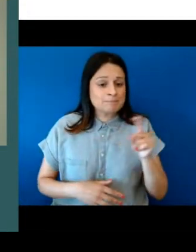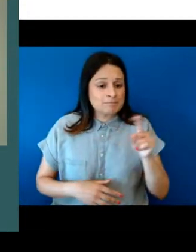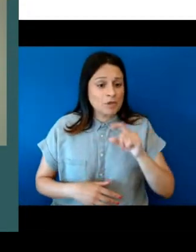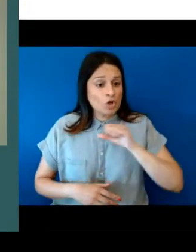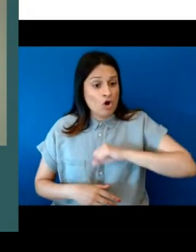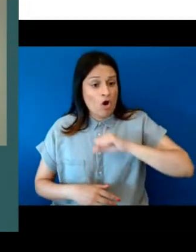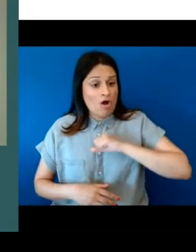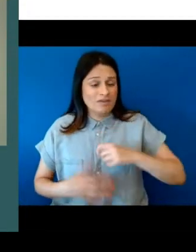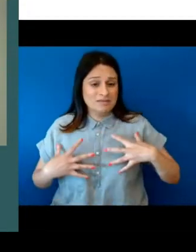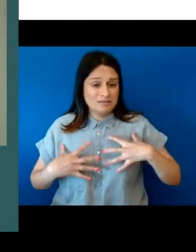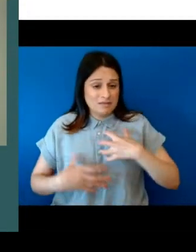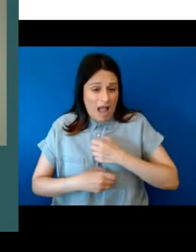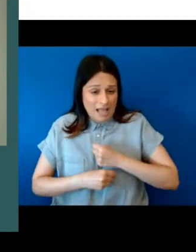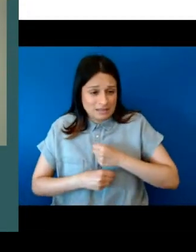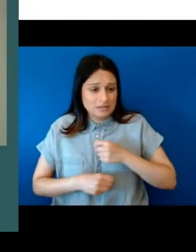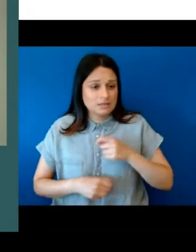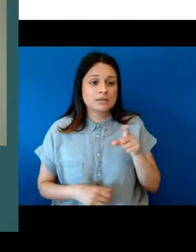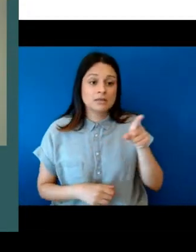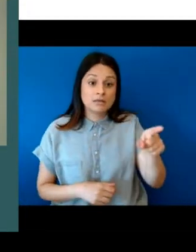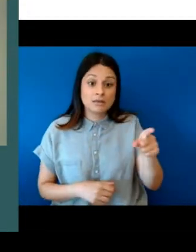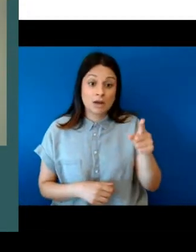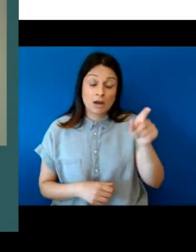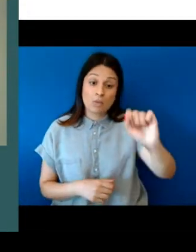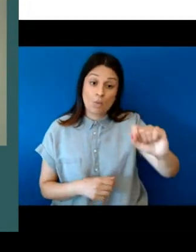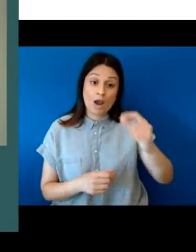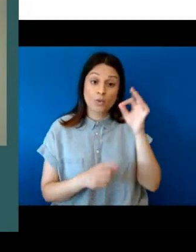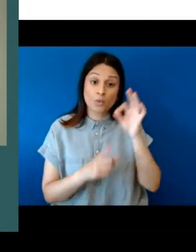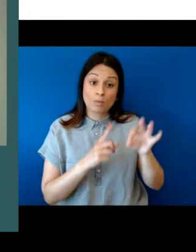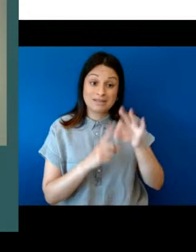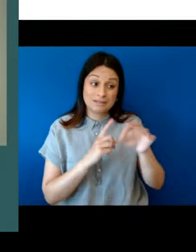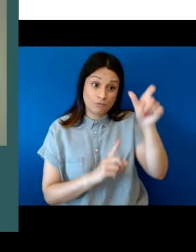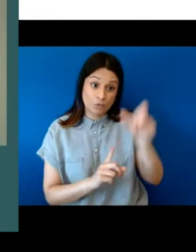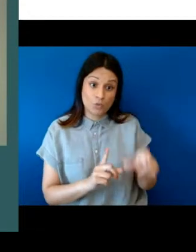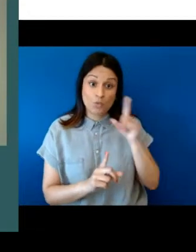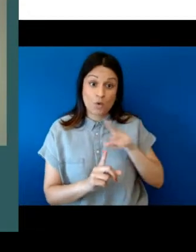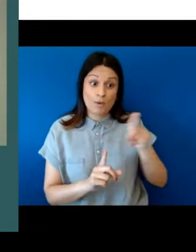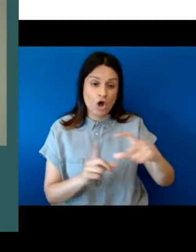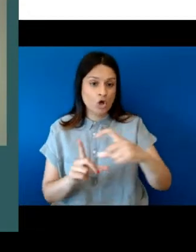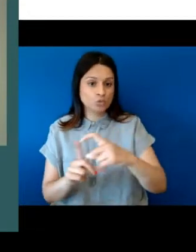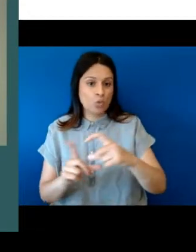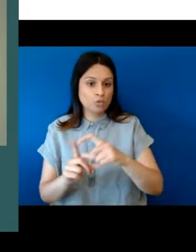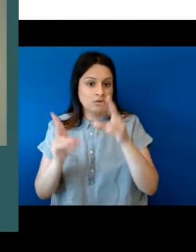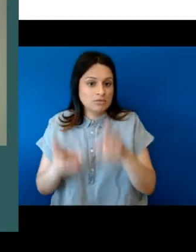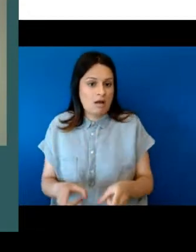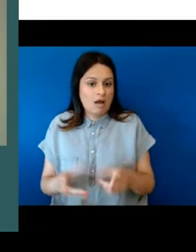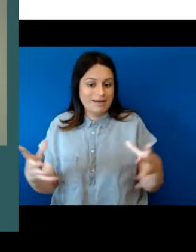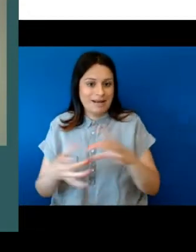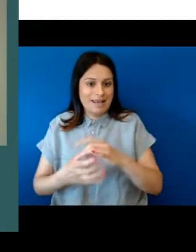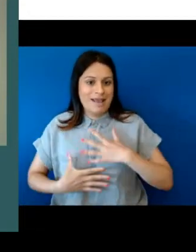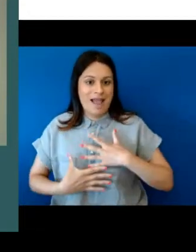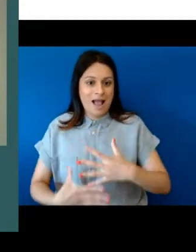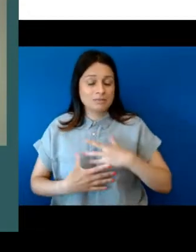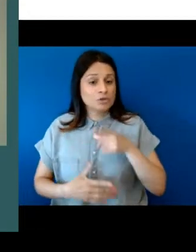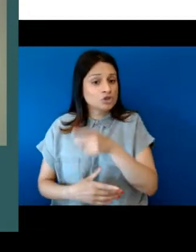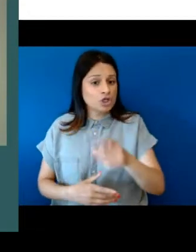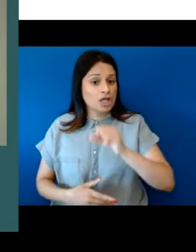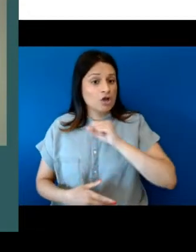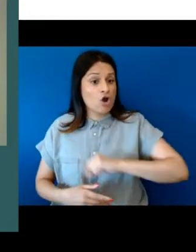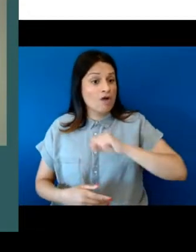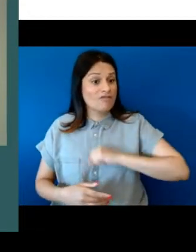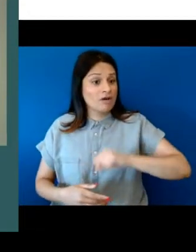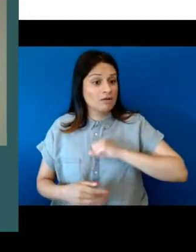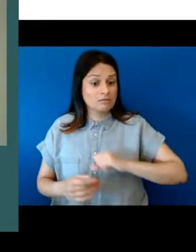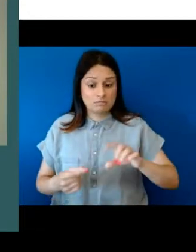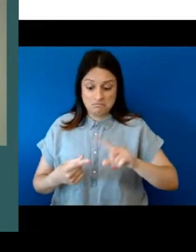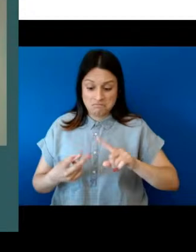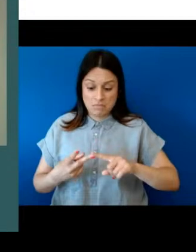whose daughter had died of asthma. Her daughter only presented with cough and difficulty breathing. She